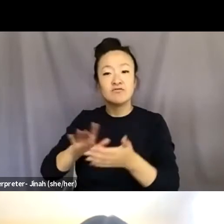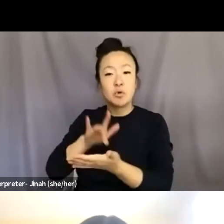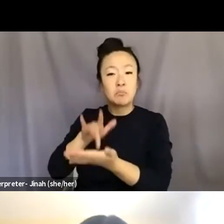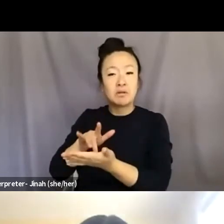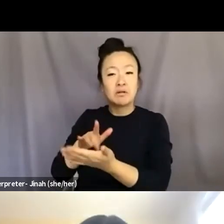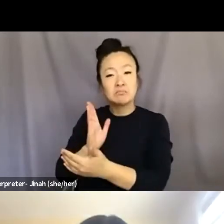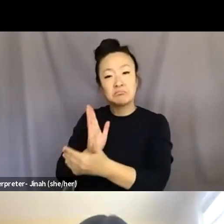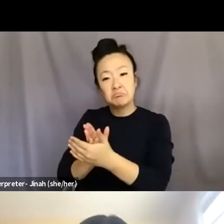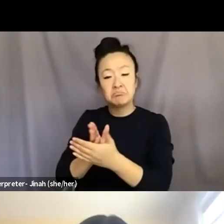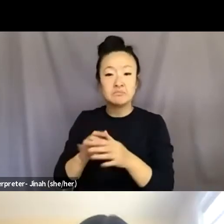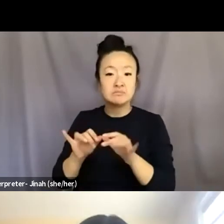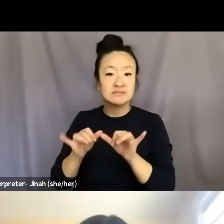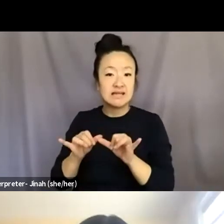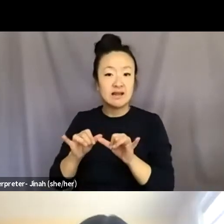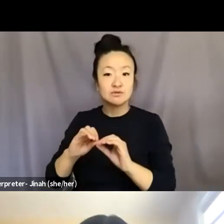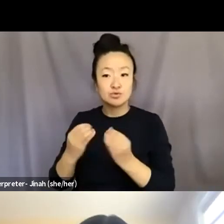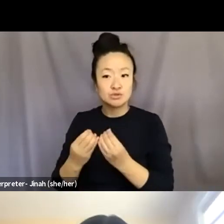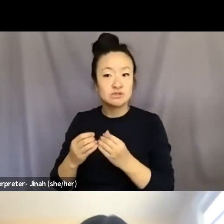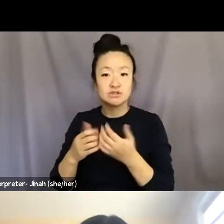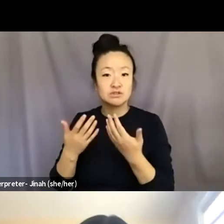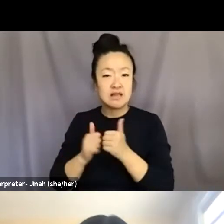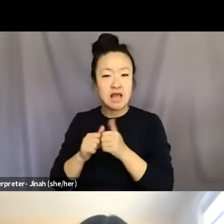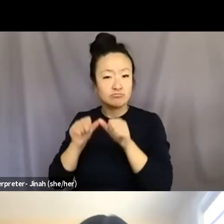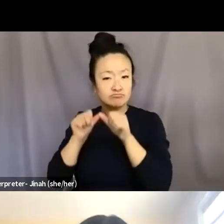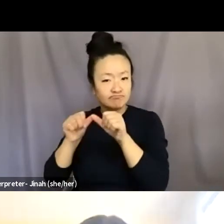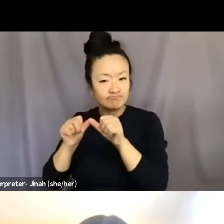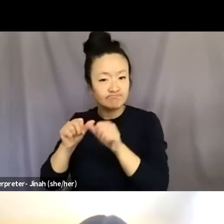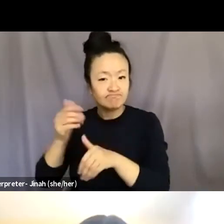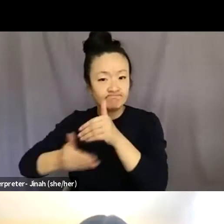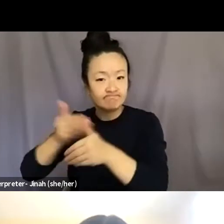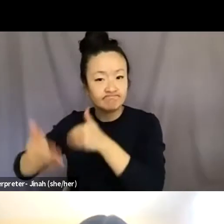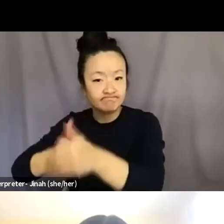organization to continue and